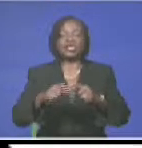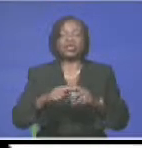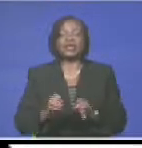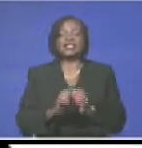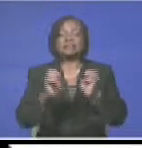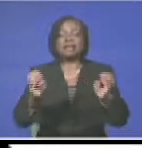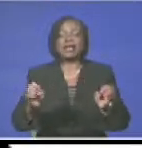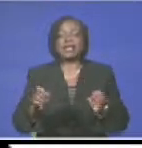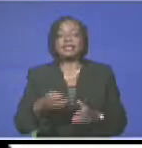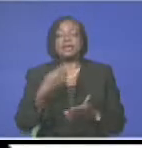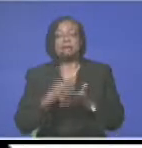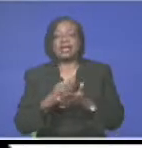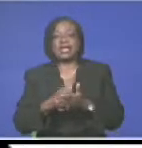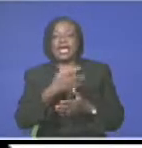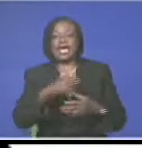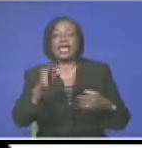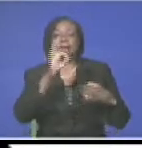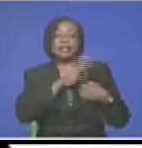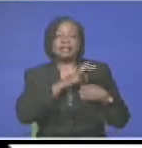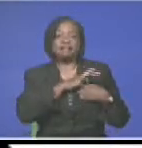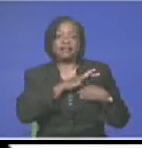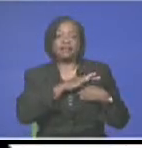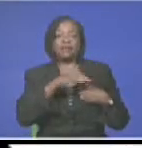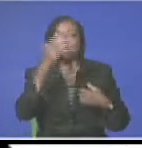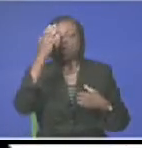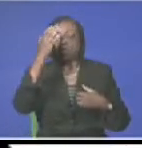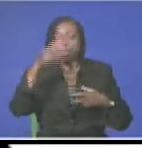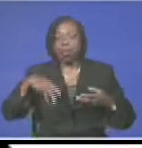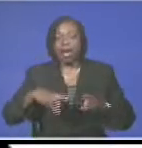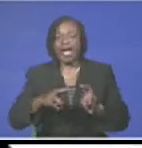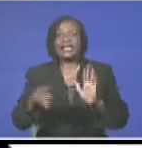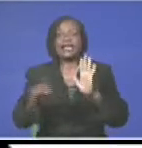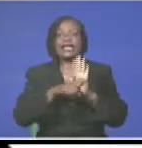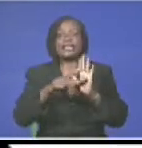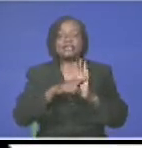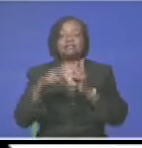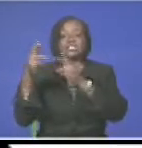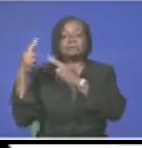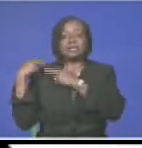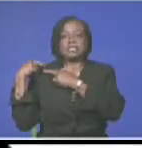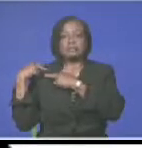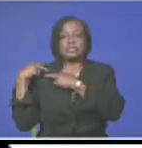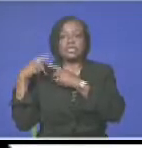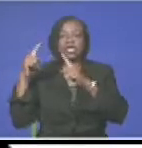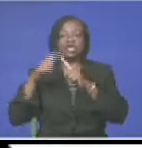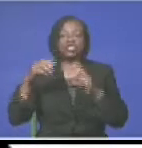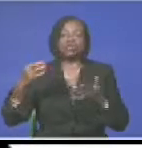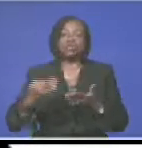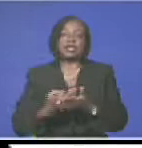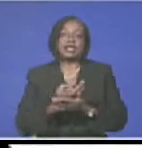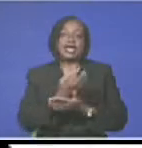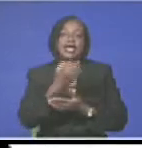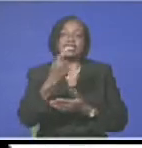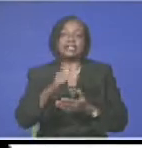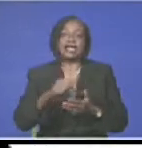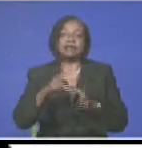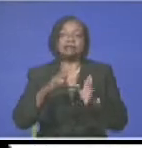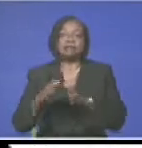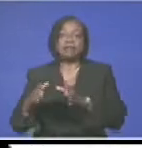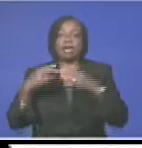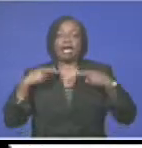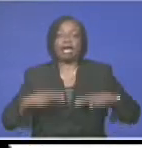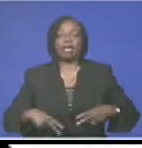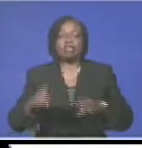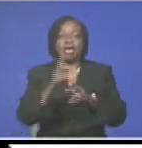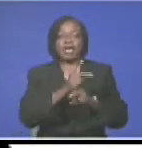salaries and benefits while neglecting our responsibilities to modernize and repair our healthcare